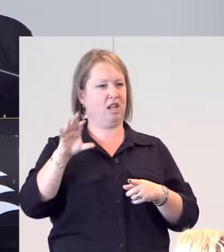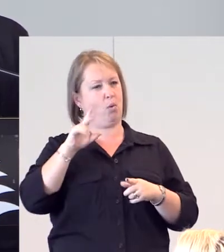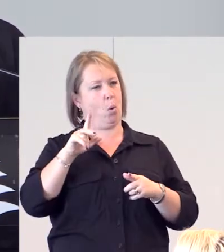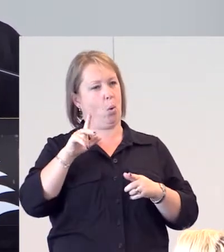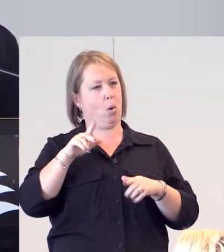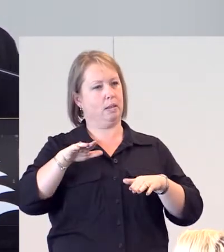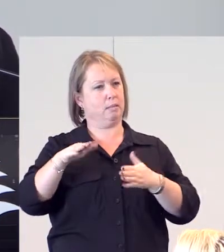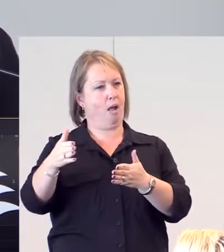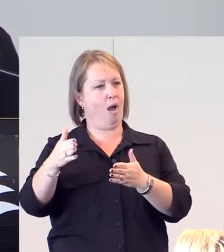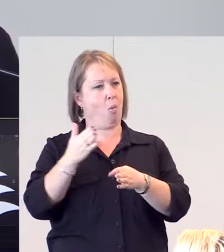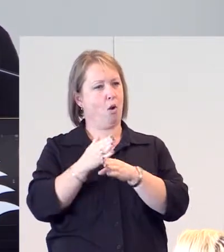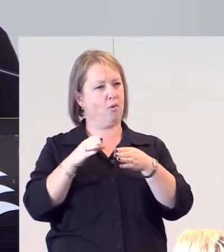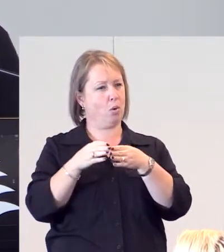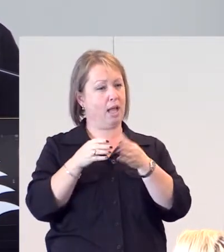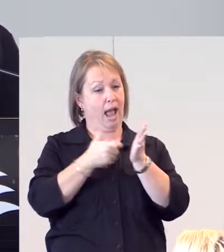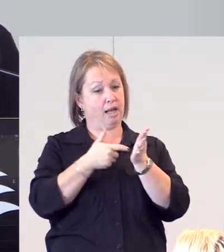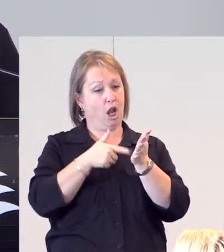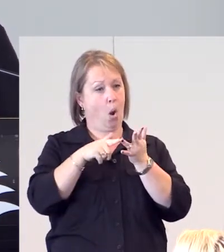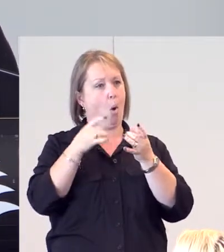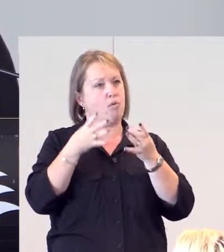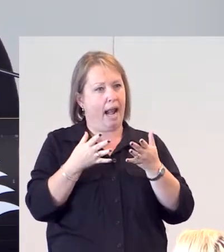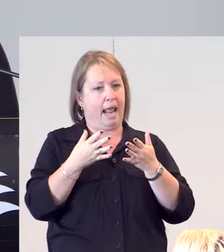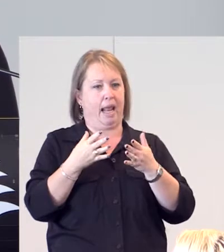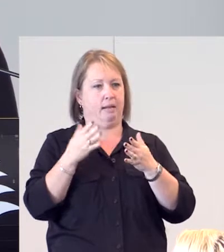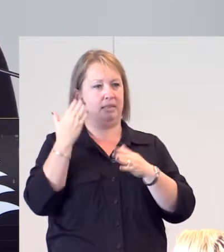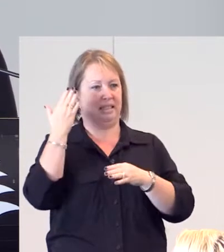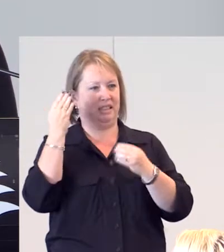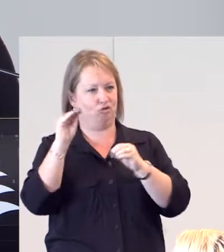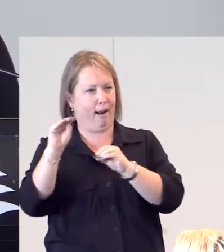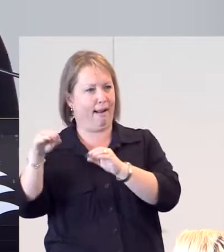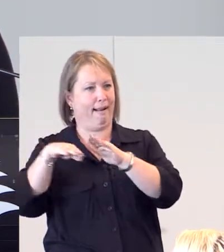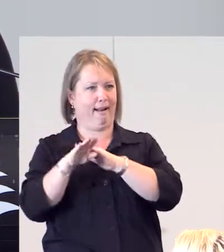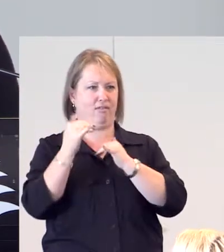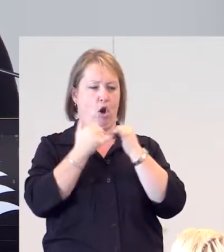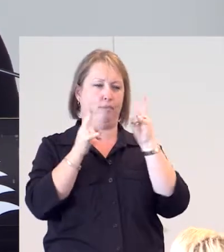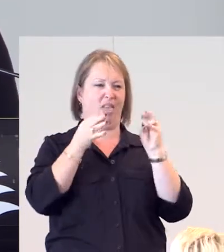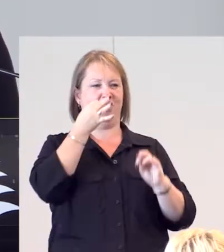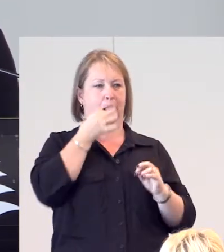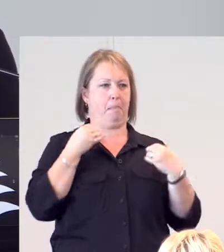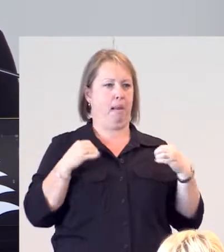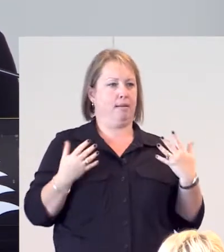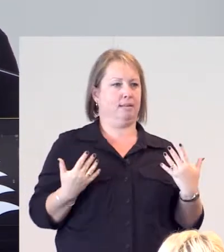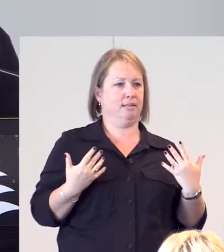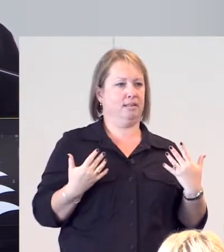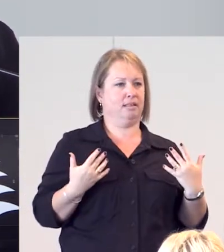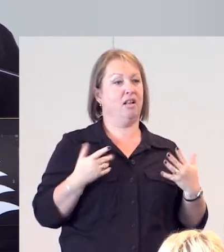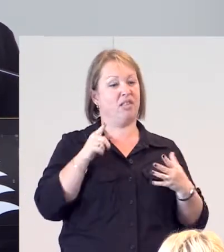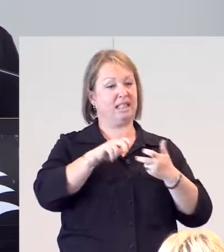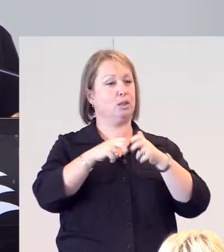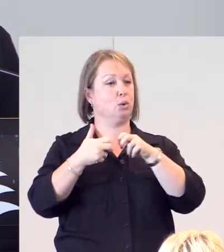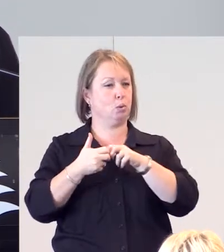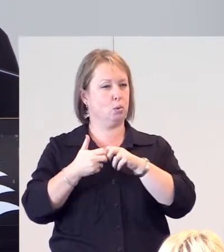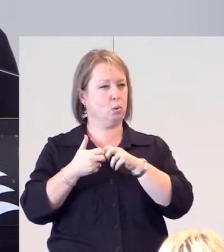where RTOs are already delivering within thin markets. That's going to be an issue that we are probably going to have to be able